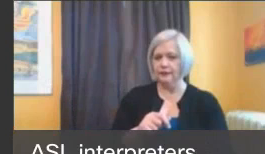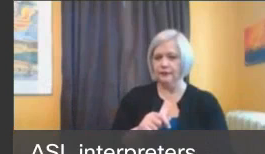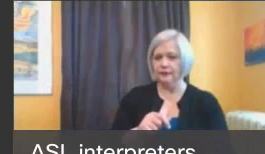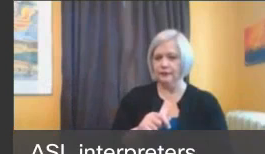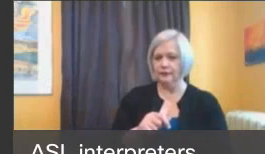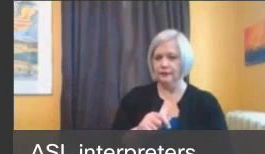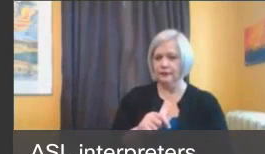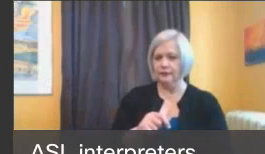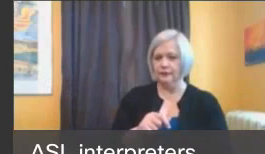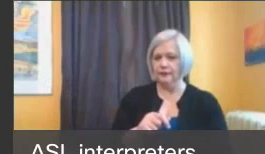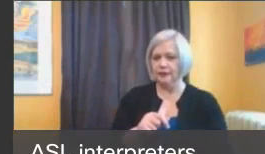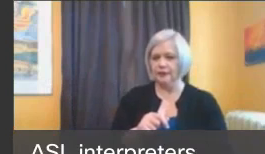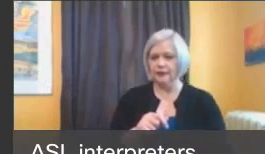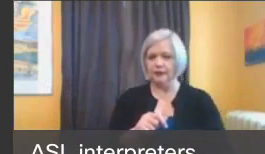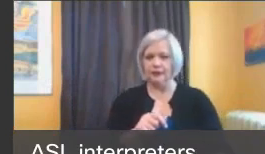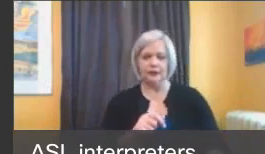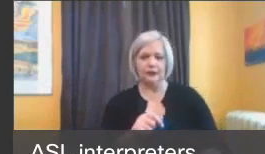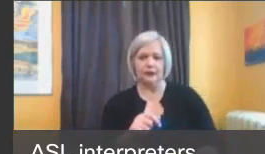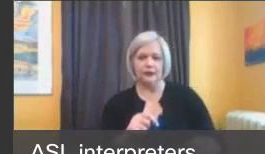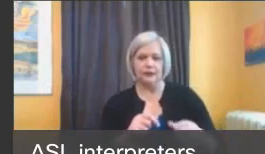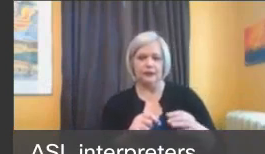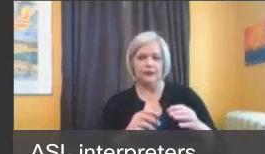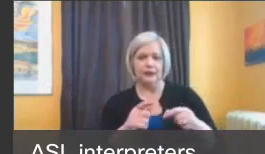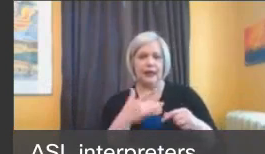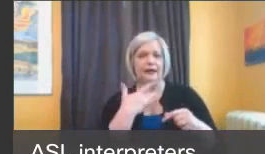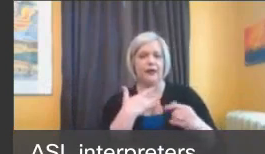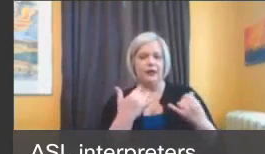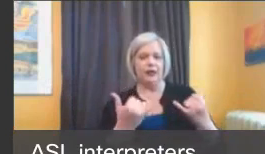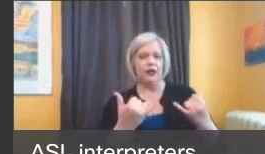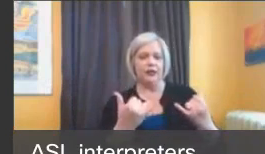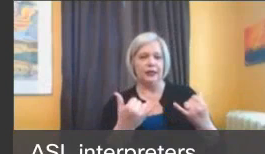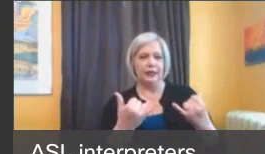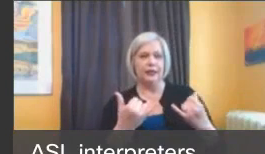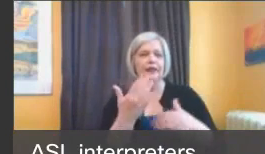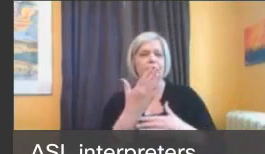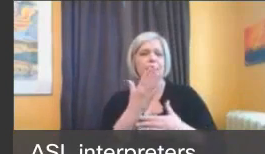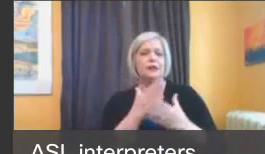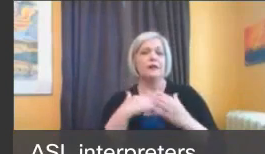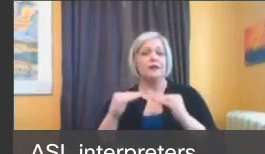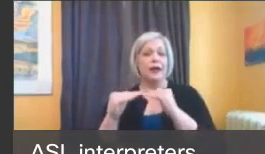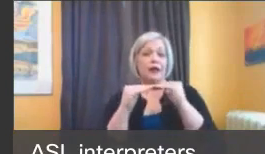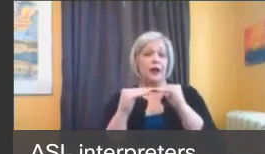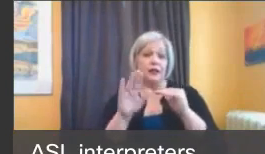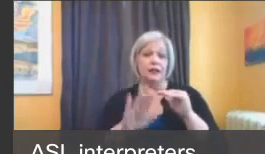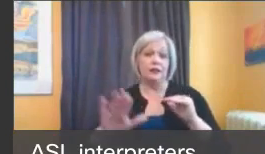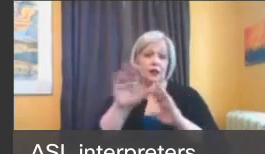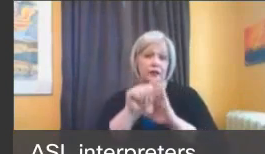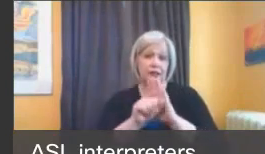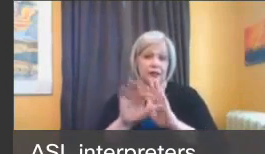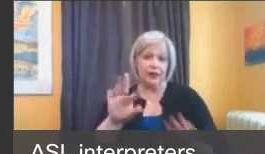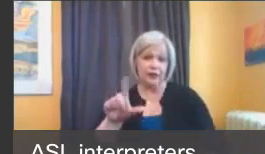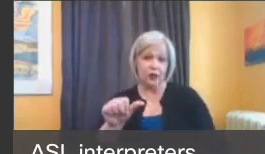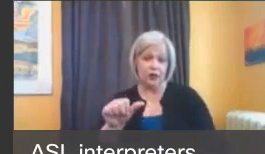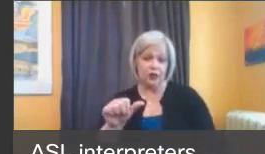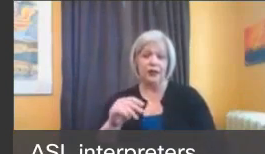So I believe, especially in the current environment, that some of my colleagues around the state are, and